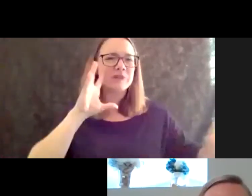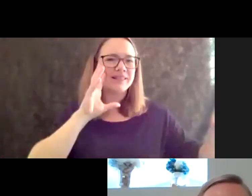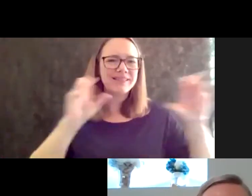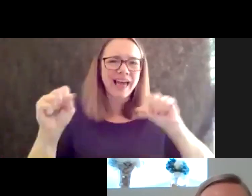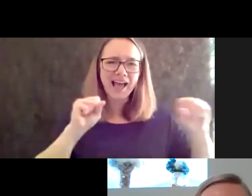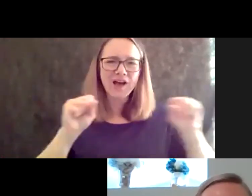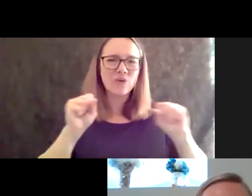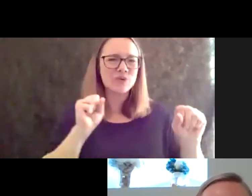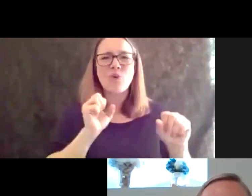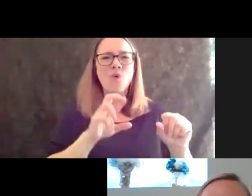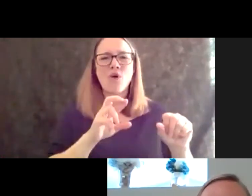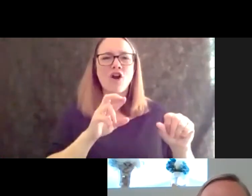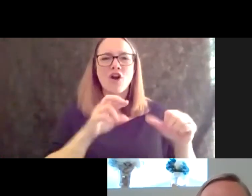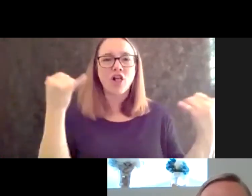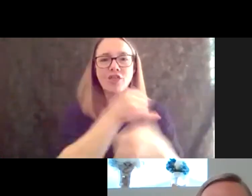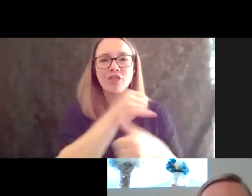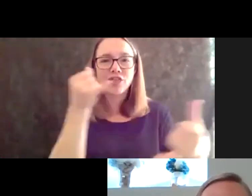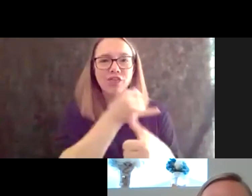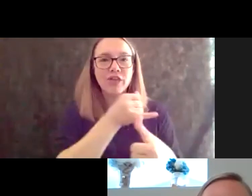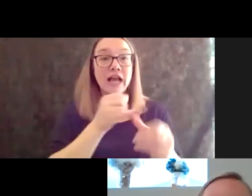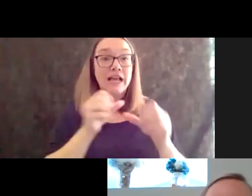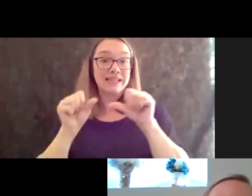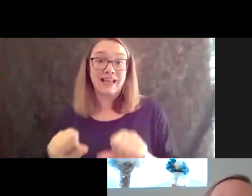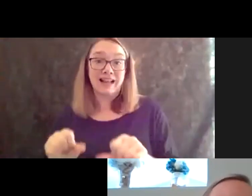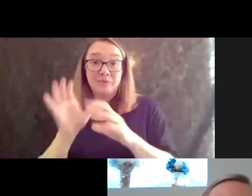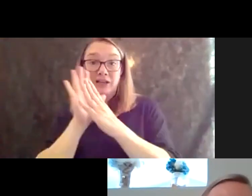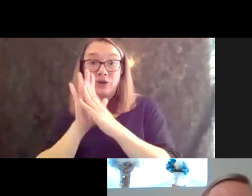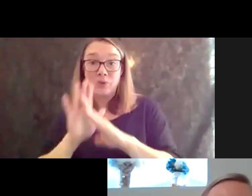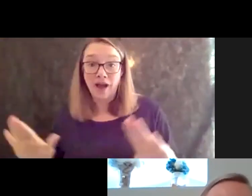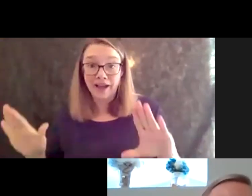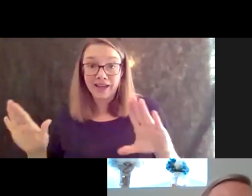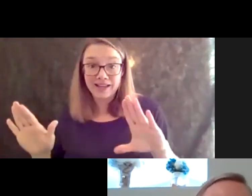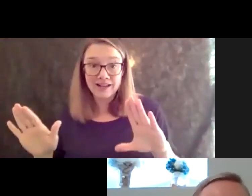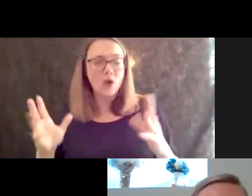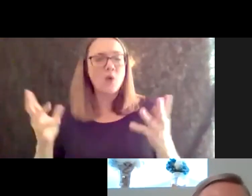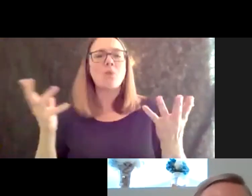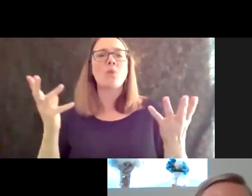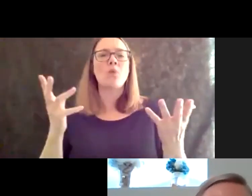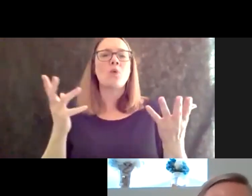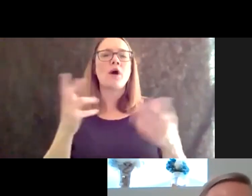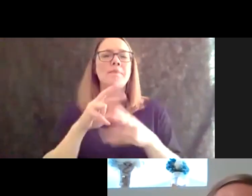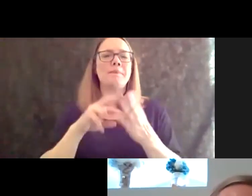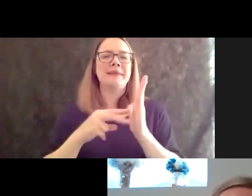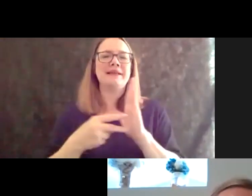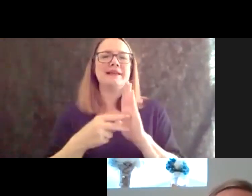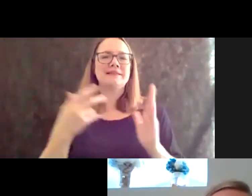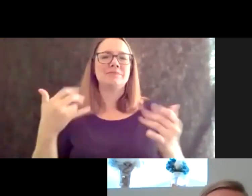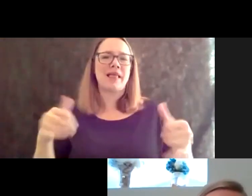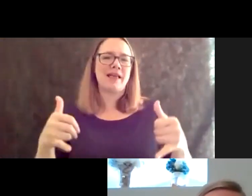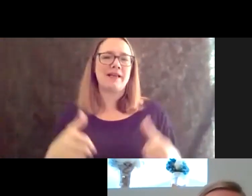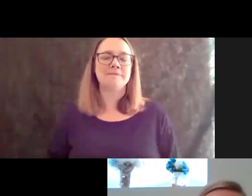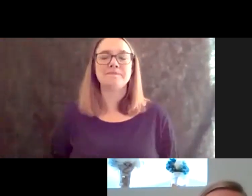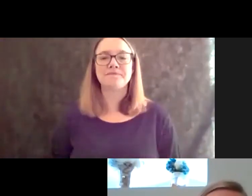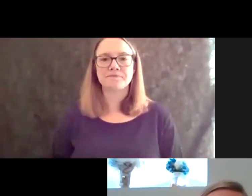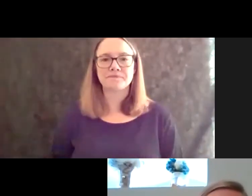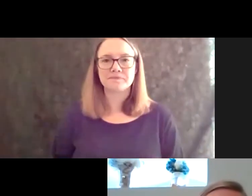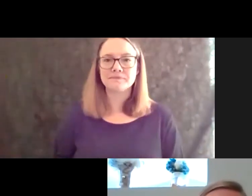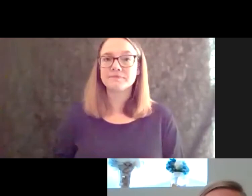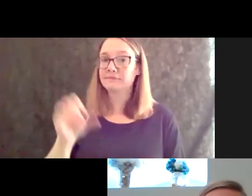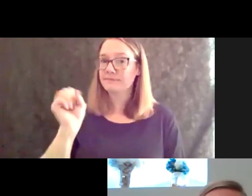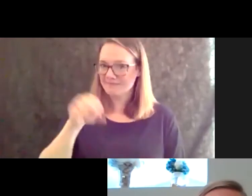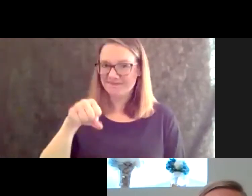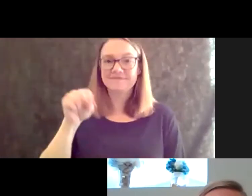any of that kind of thing? What is that? What qualifies as play, maybe? Yeah, play is